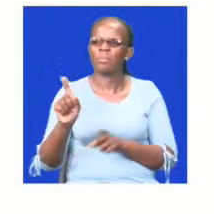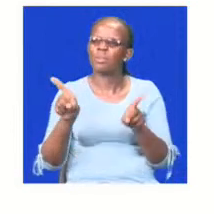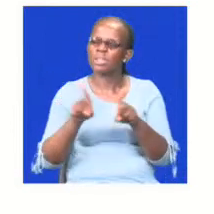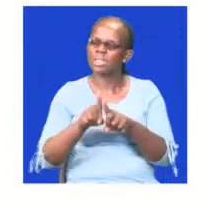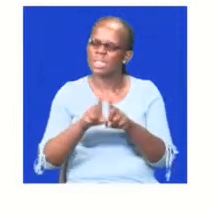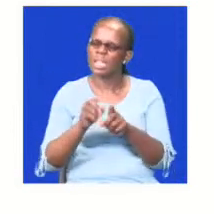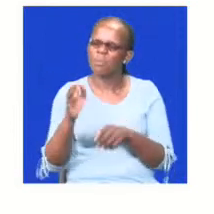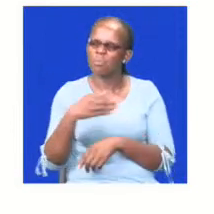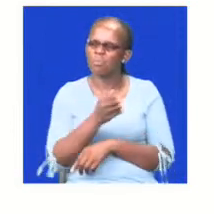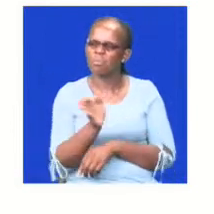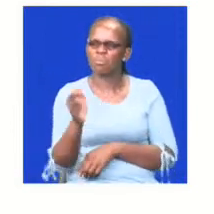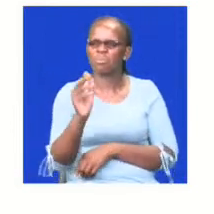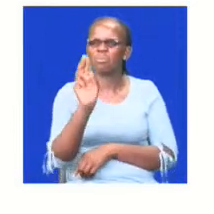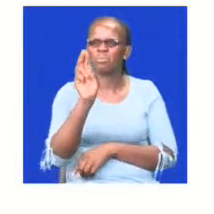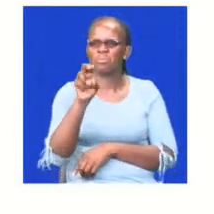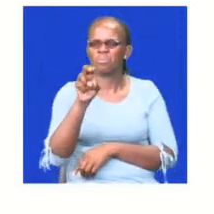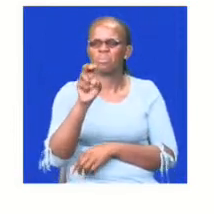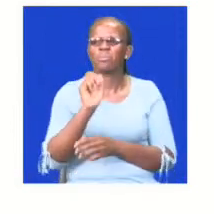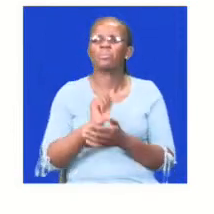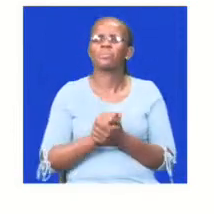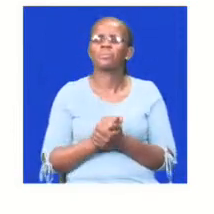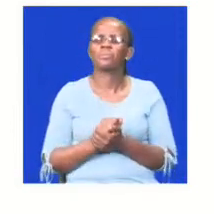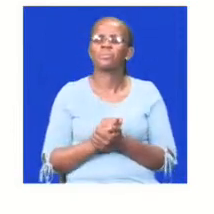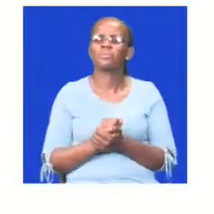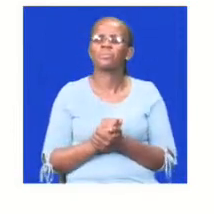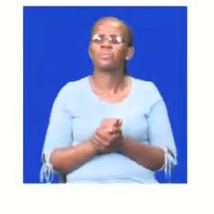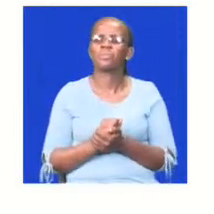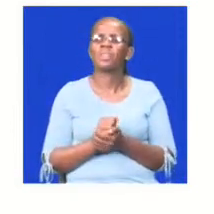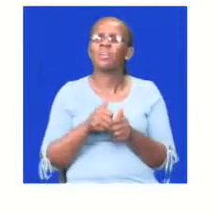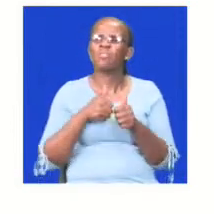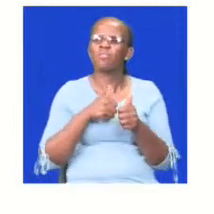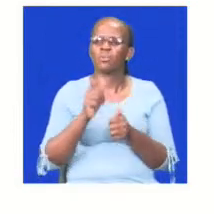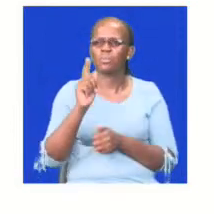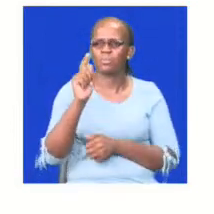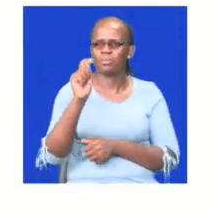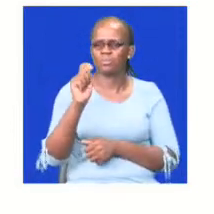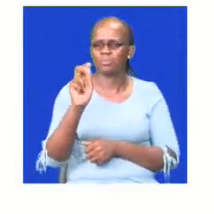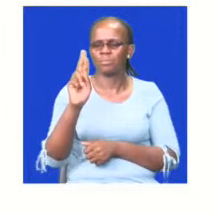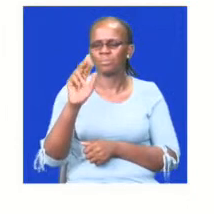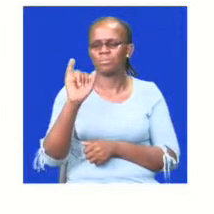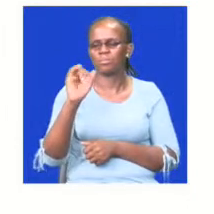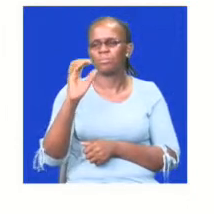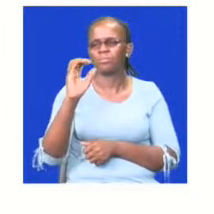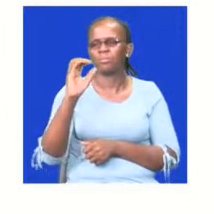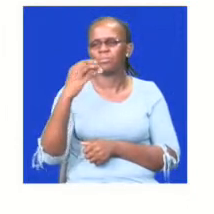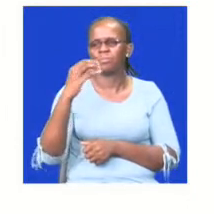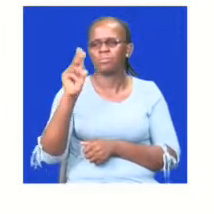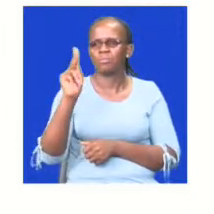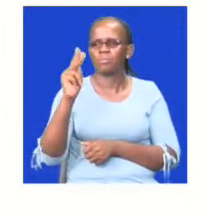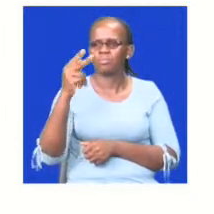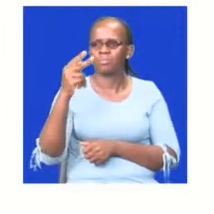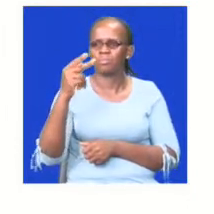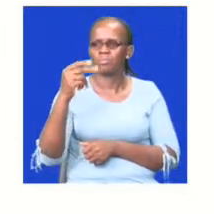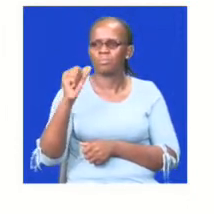The next word is trickster. A trickster is someone who